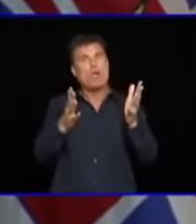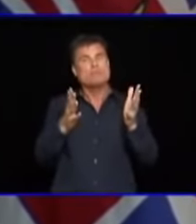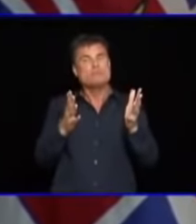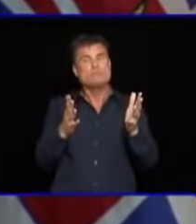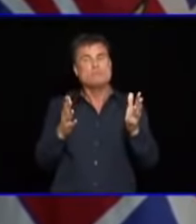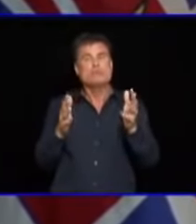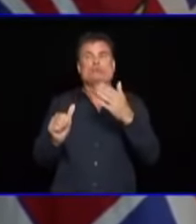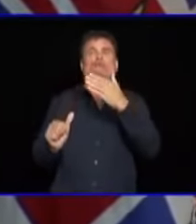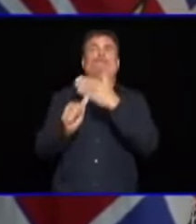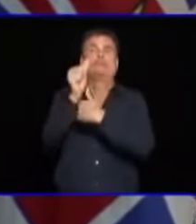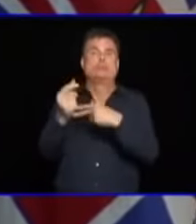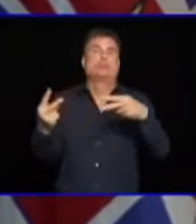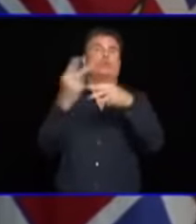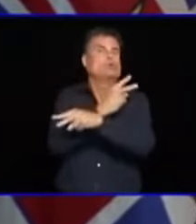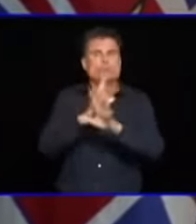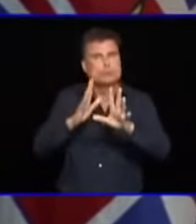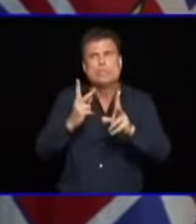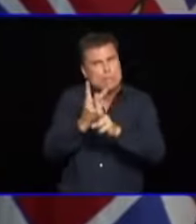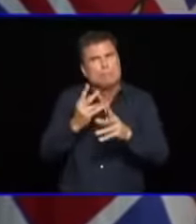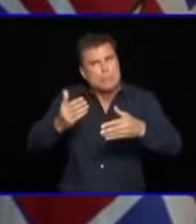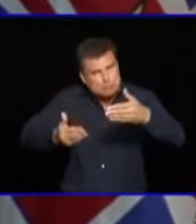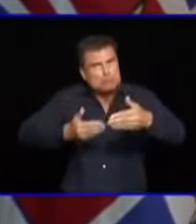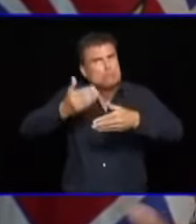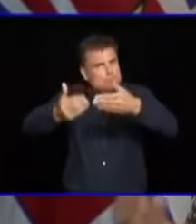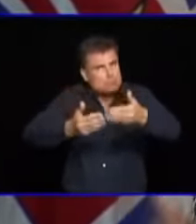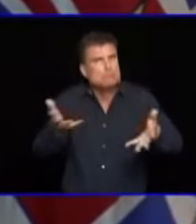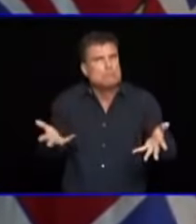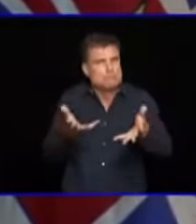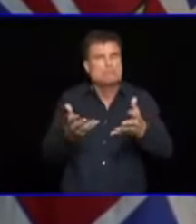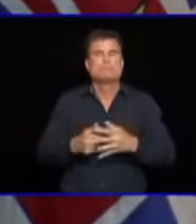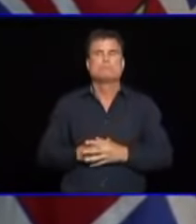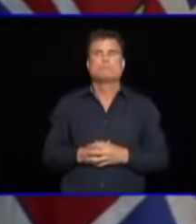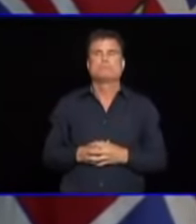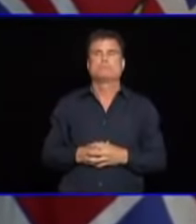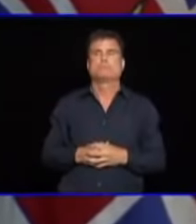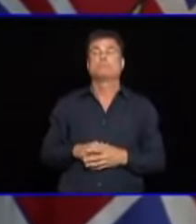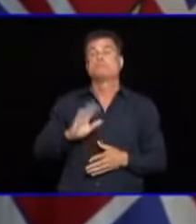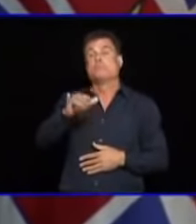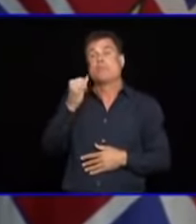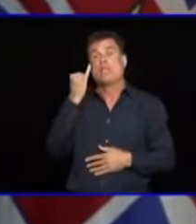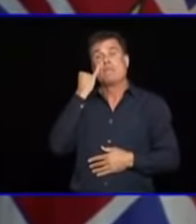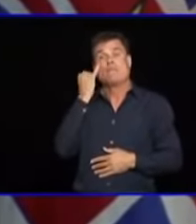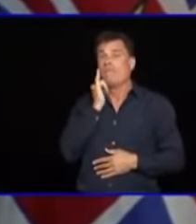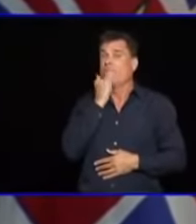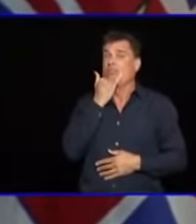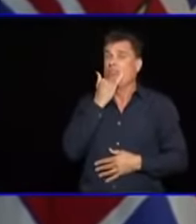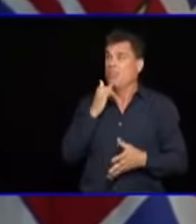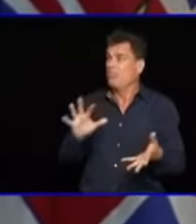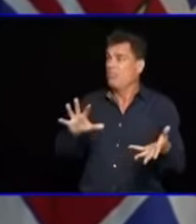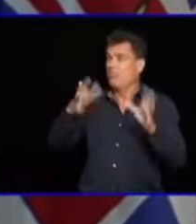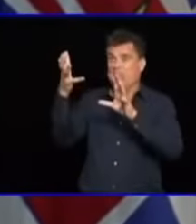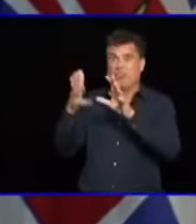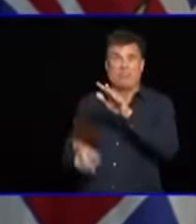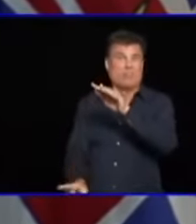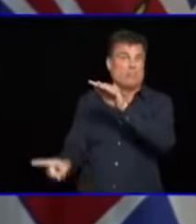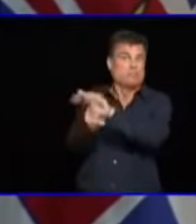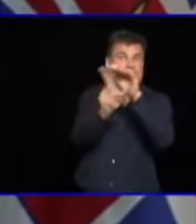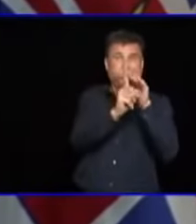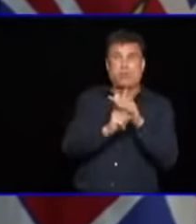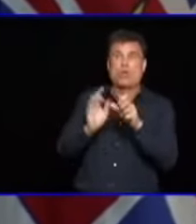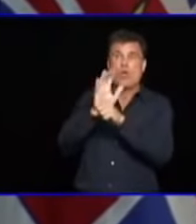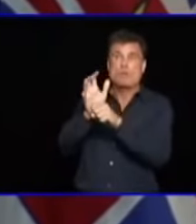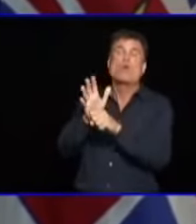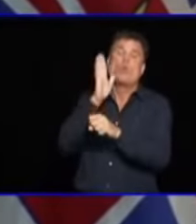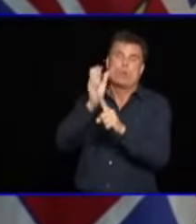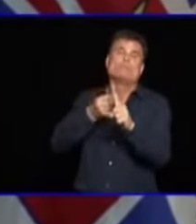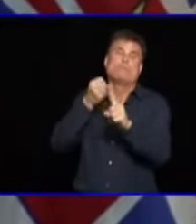of people infected and chains of transmission that really affect our entire community.